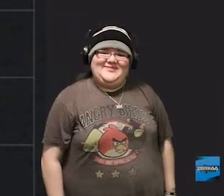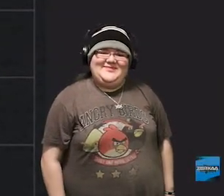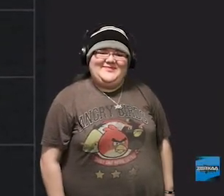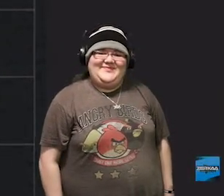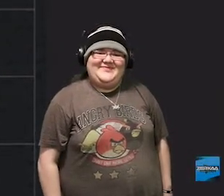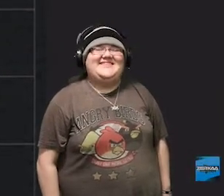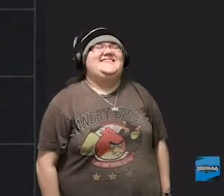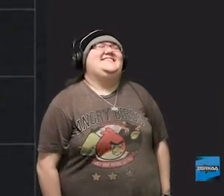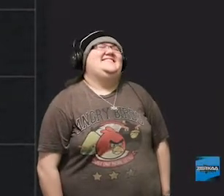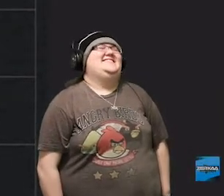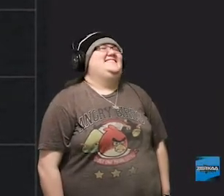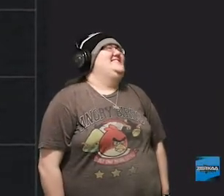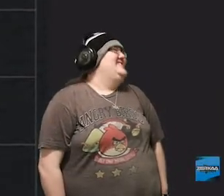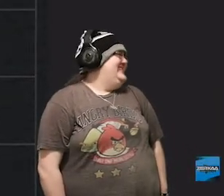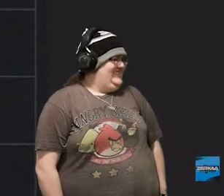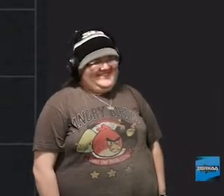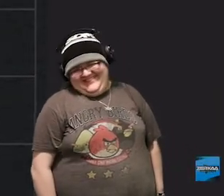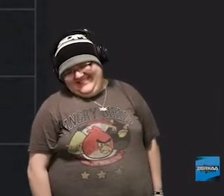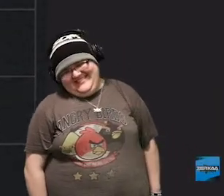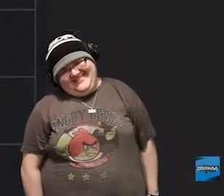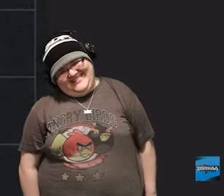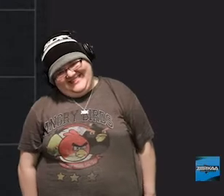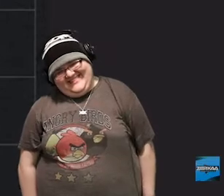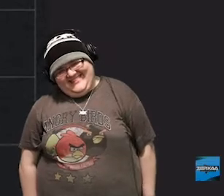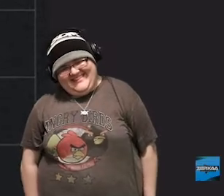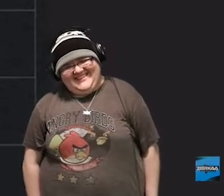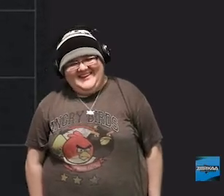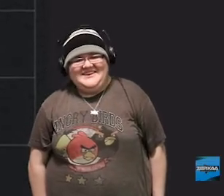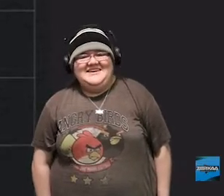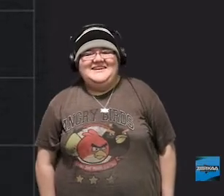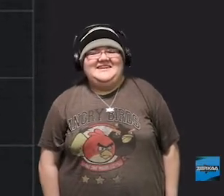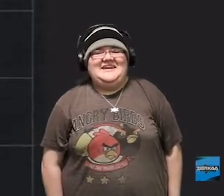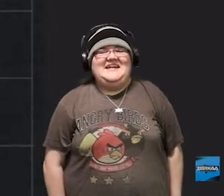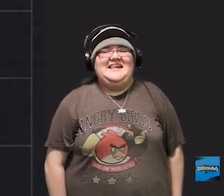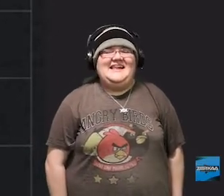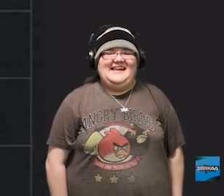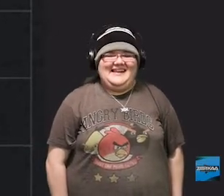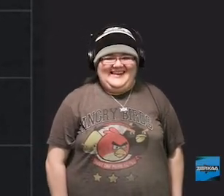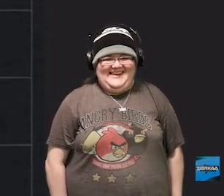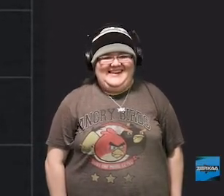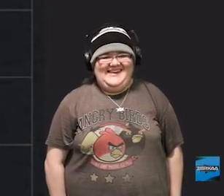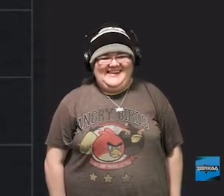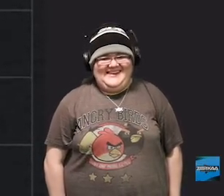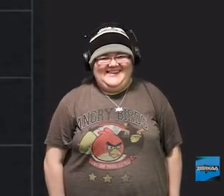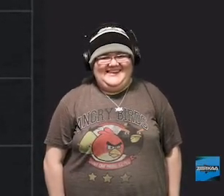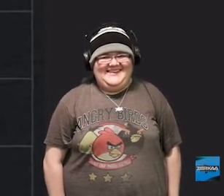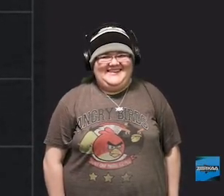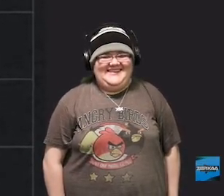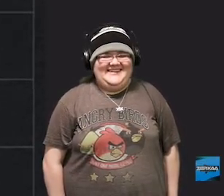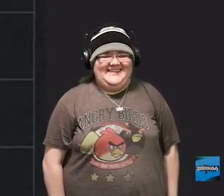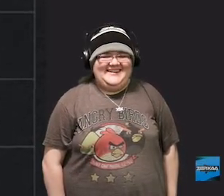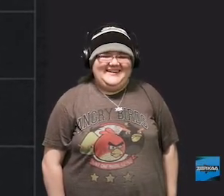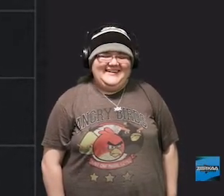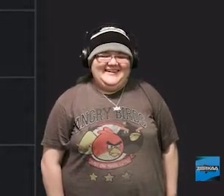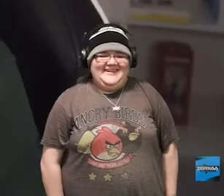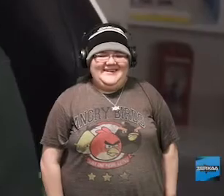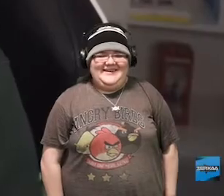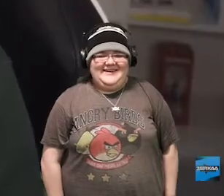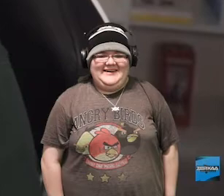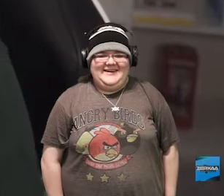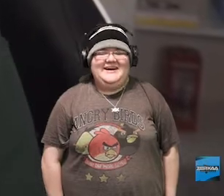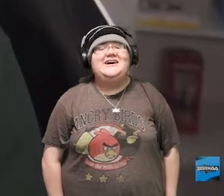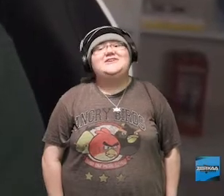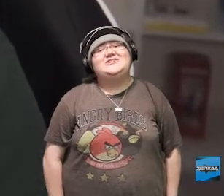losses in the Sidemen Pro Club. So I have class ball losses as getting tackles, misplaced pass, or getting tackled, sorry. Misplaced pass, and a shot which doesn't end in a goal or a corner.